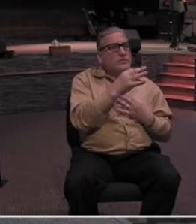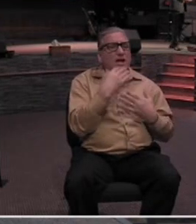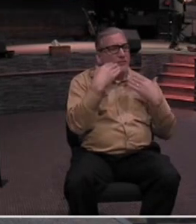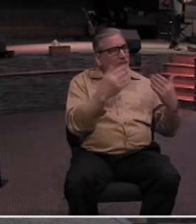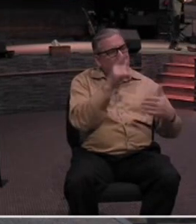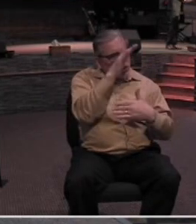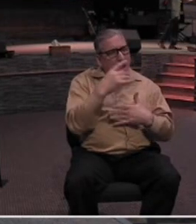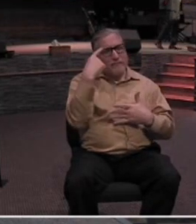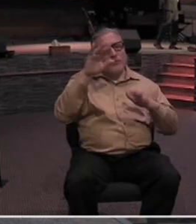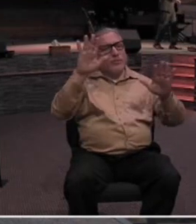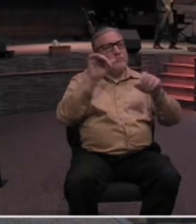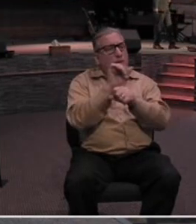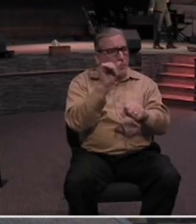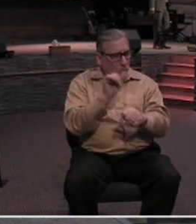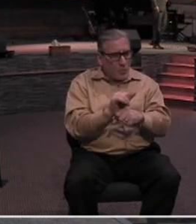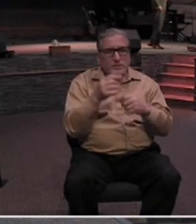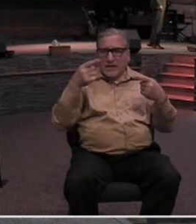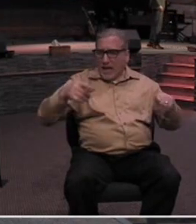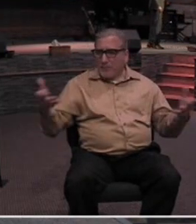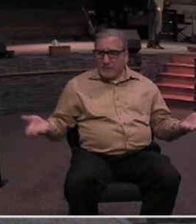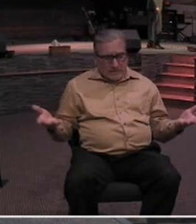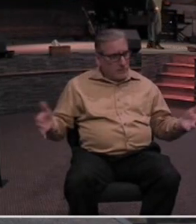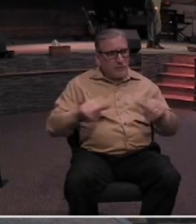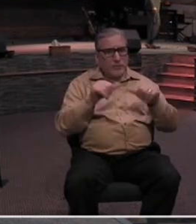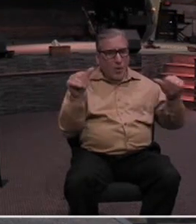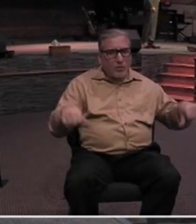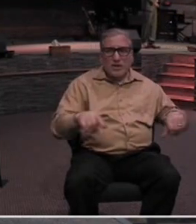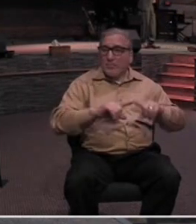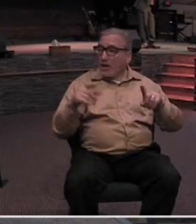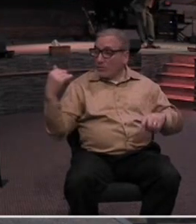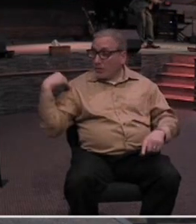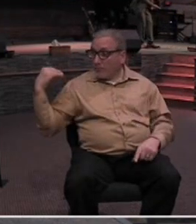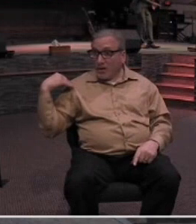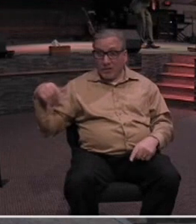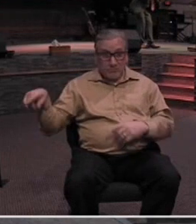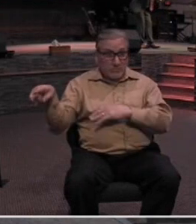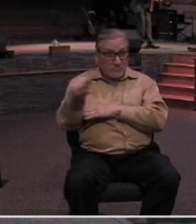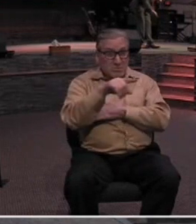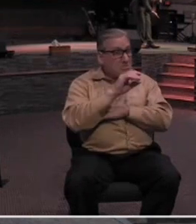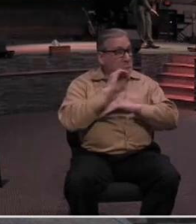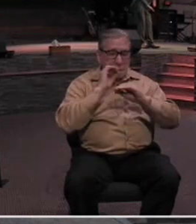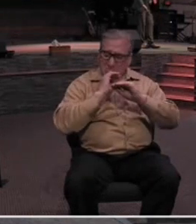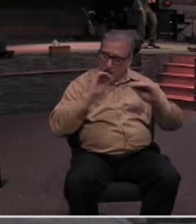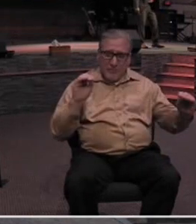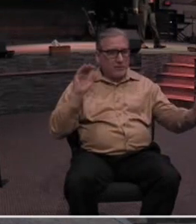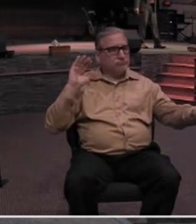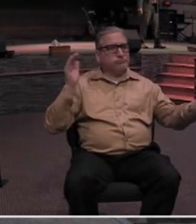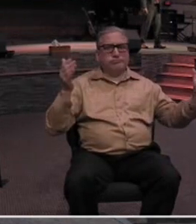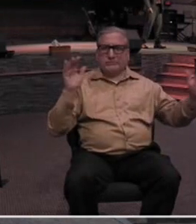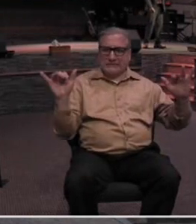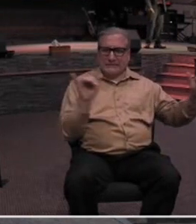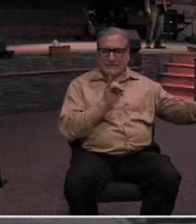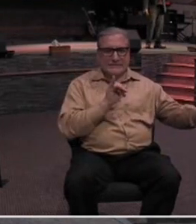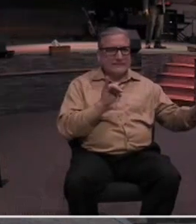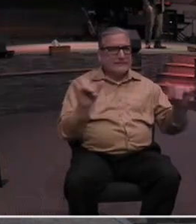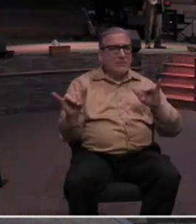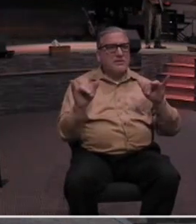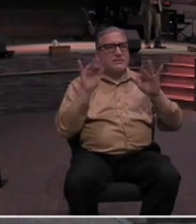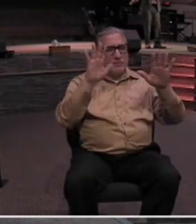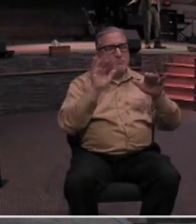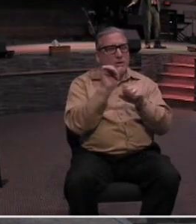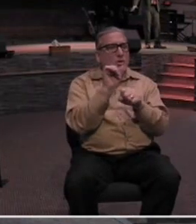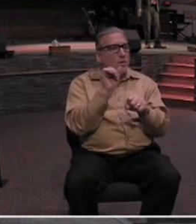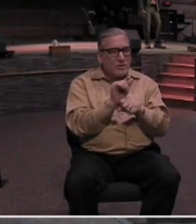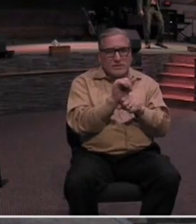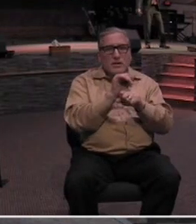took place around this altar. But can I remind somebody in this house that nothing can compare to the miracle of salvation when